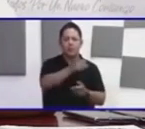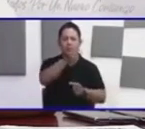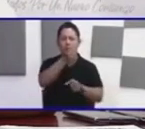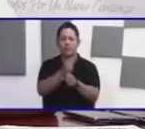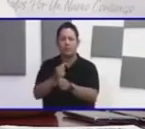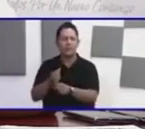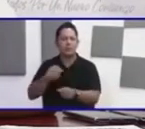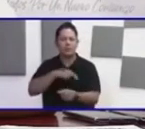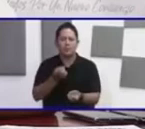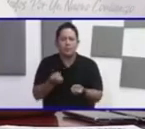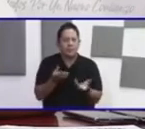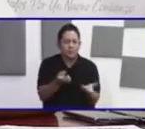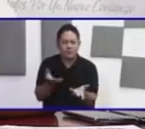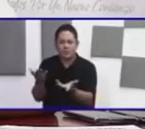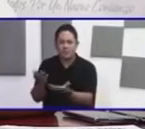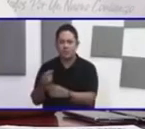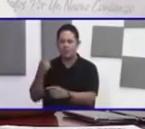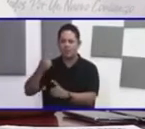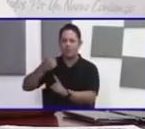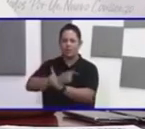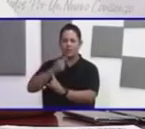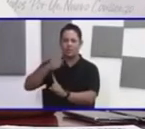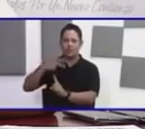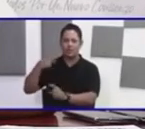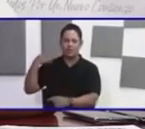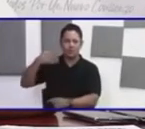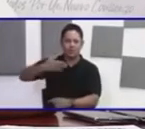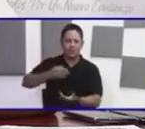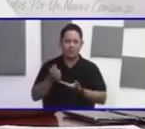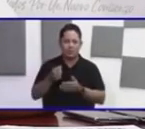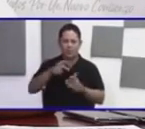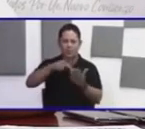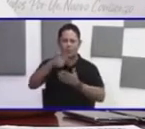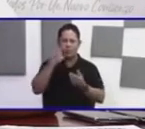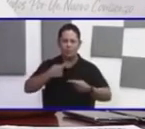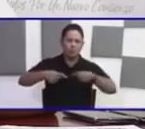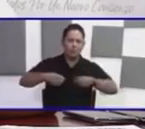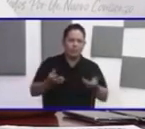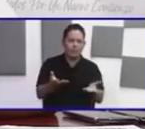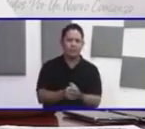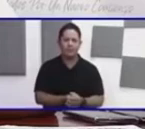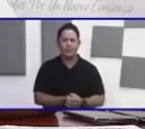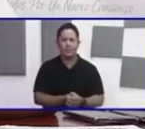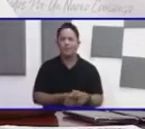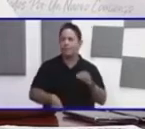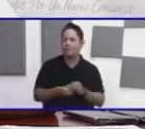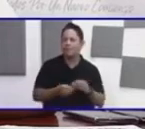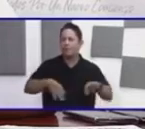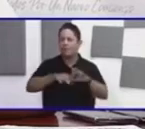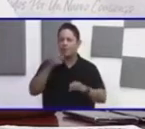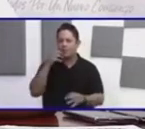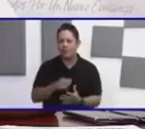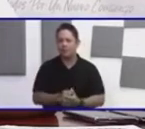that we give in the last weeks in the program that we already done. So that is very important. Also, we want to